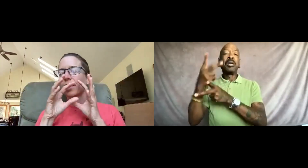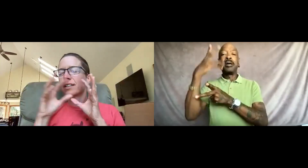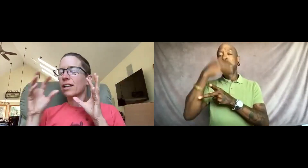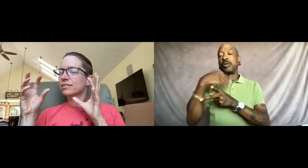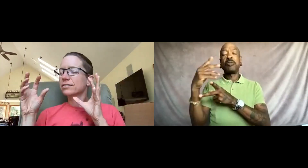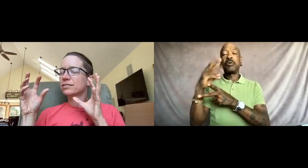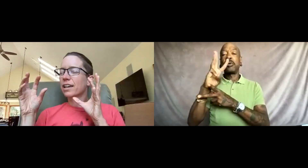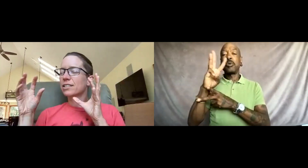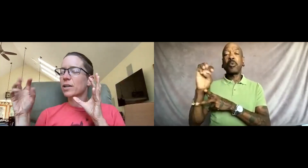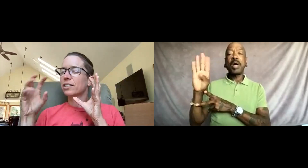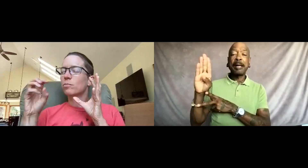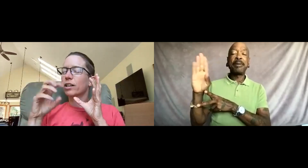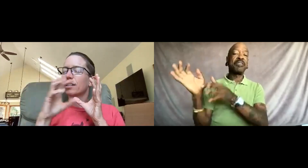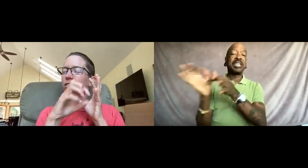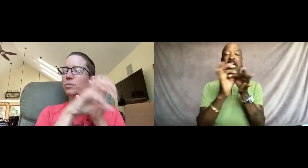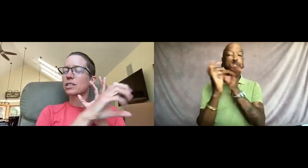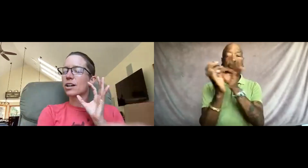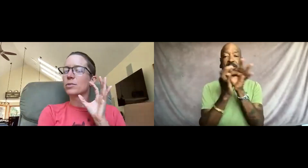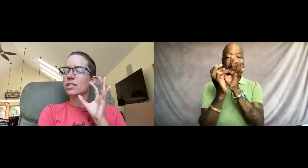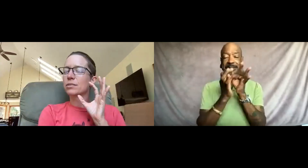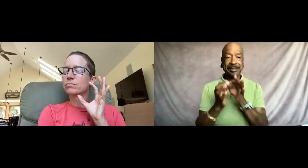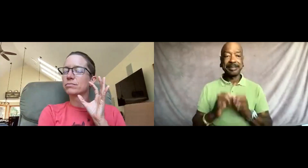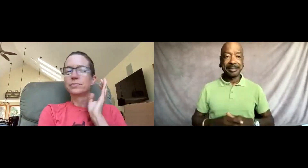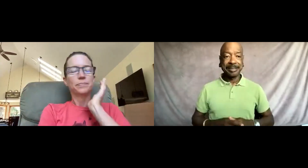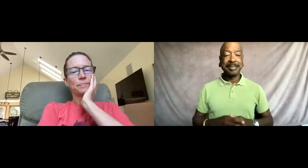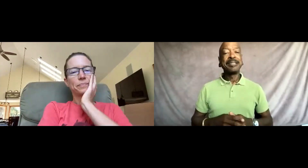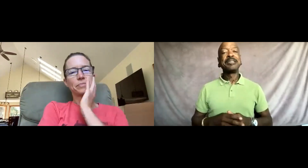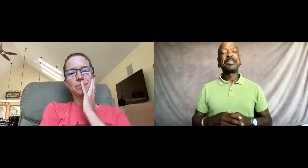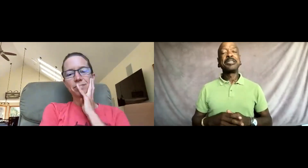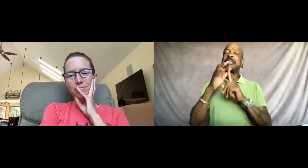sure like that speculative market never comes and gobbles it up.